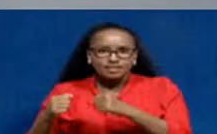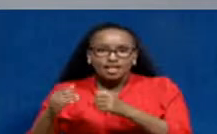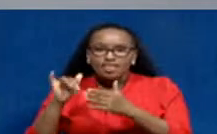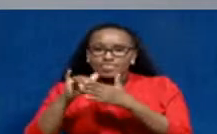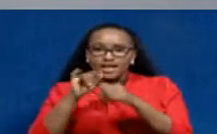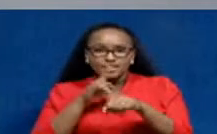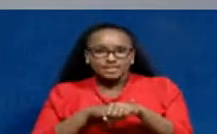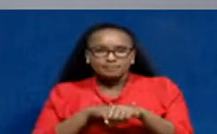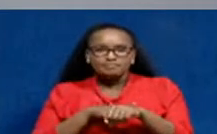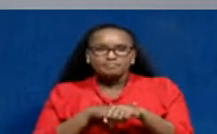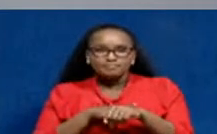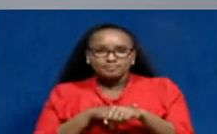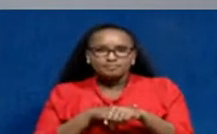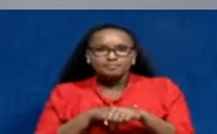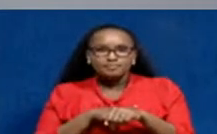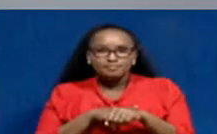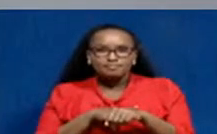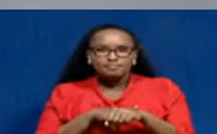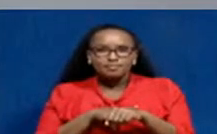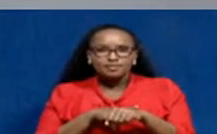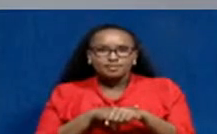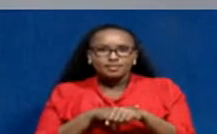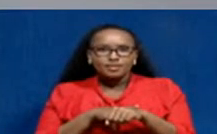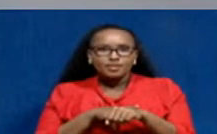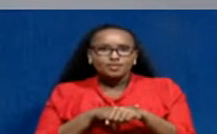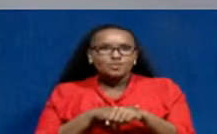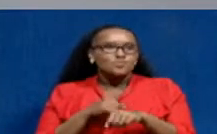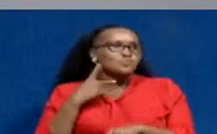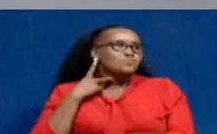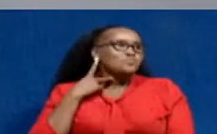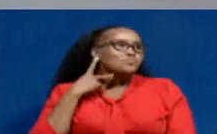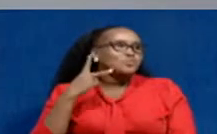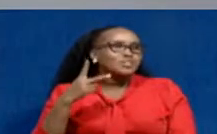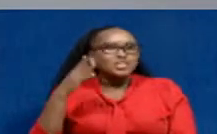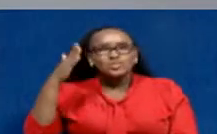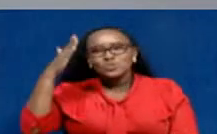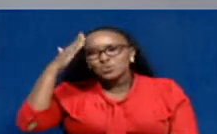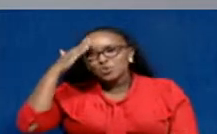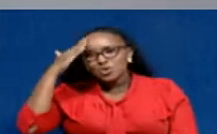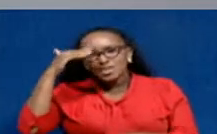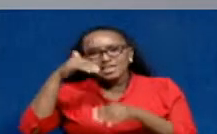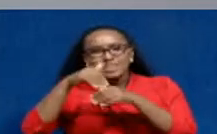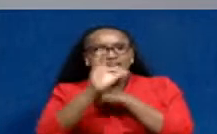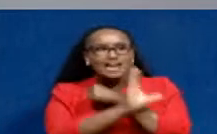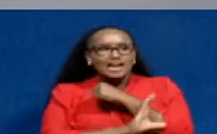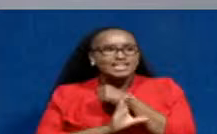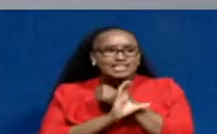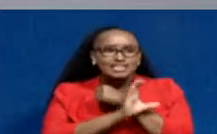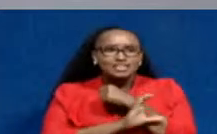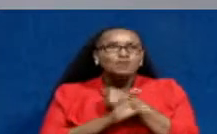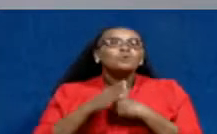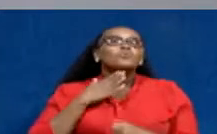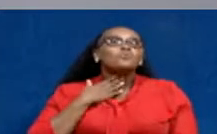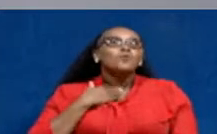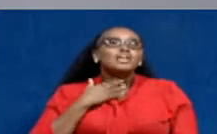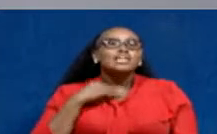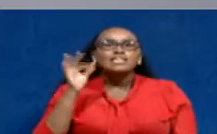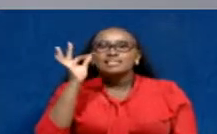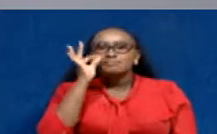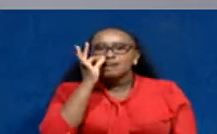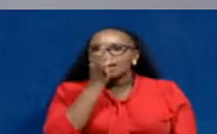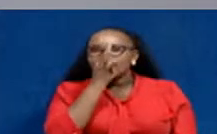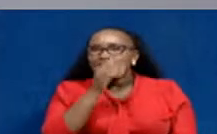At that time, popular voices countrywide wanted him to